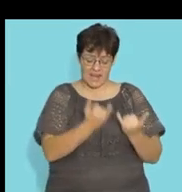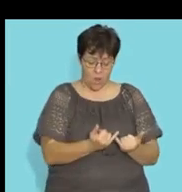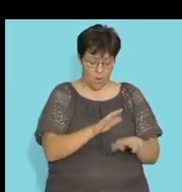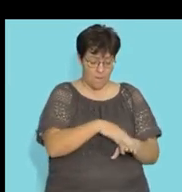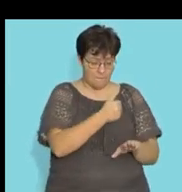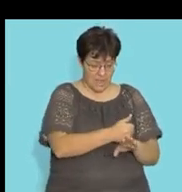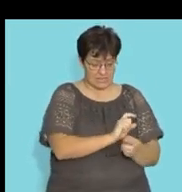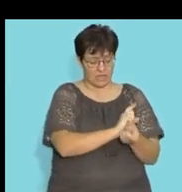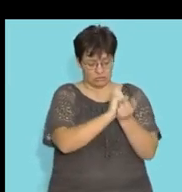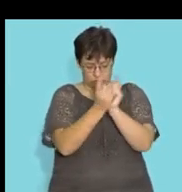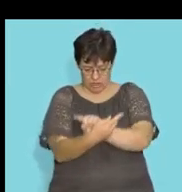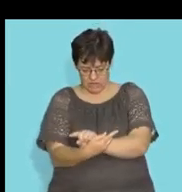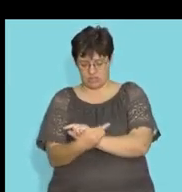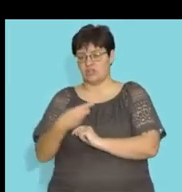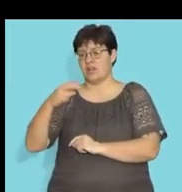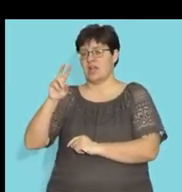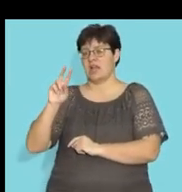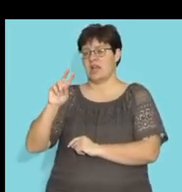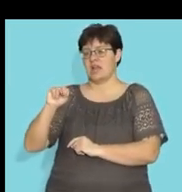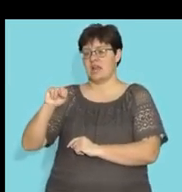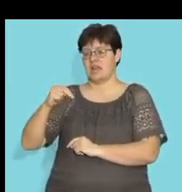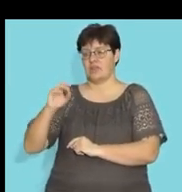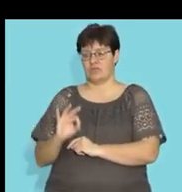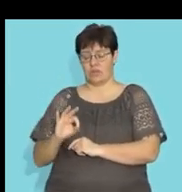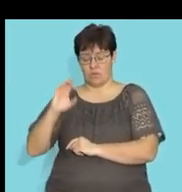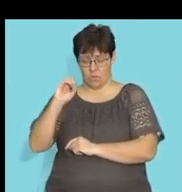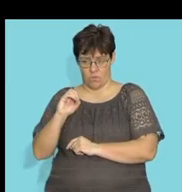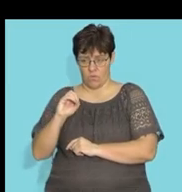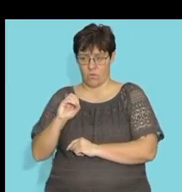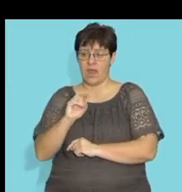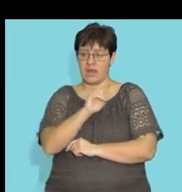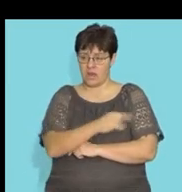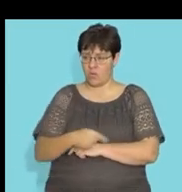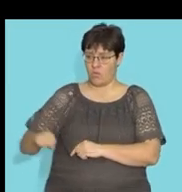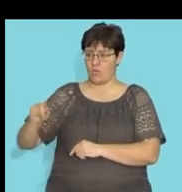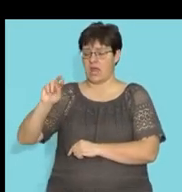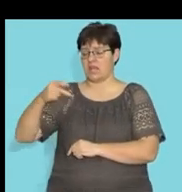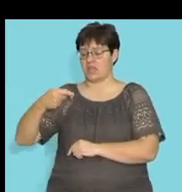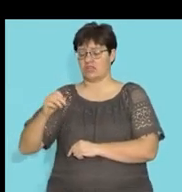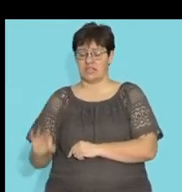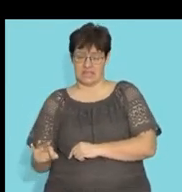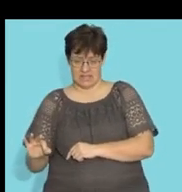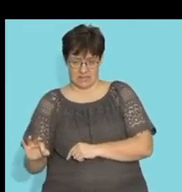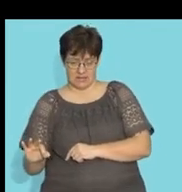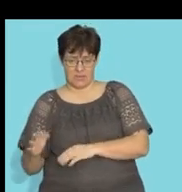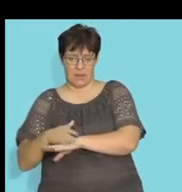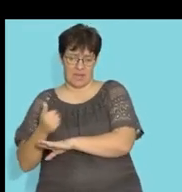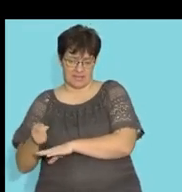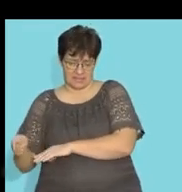water then becomes hydronium ions, and the ammonium ion is now